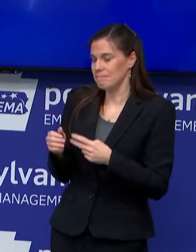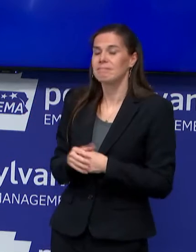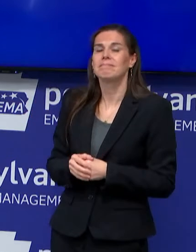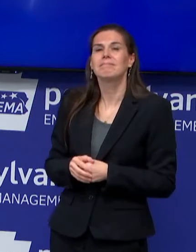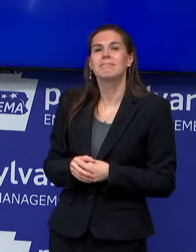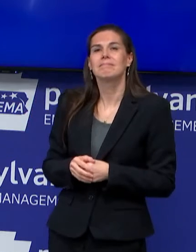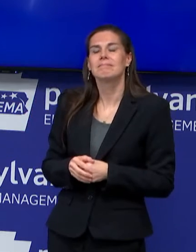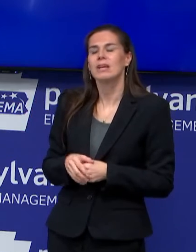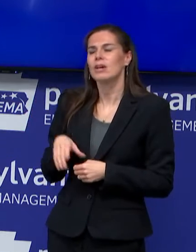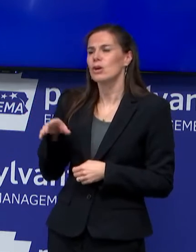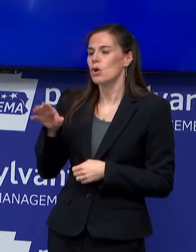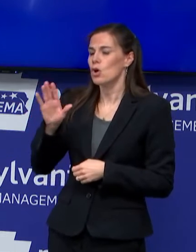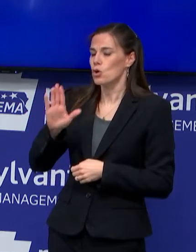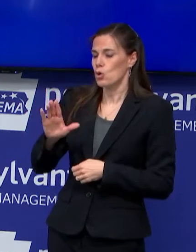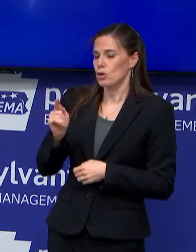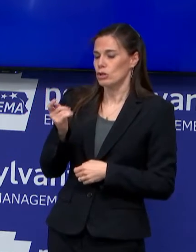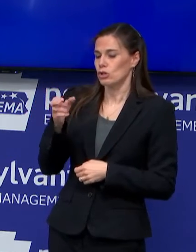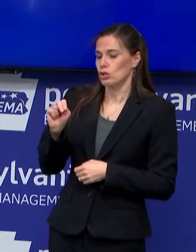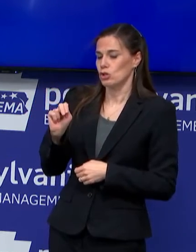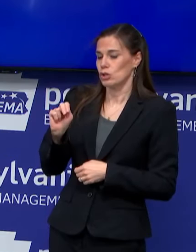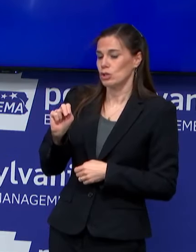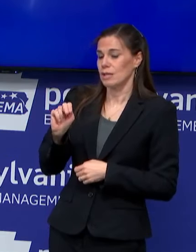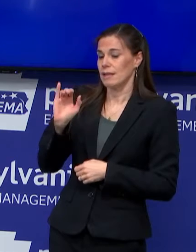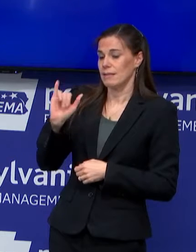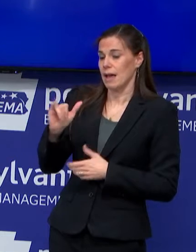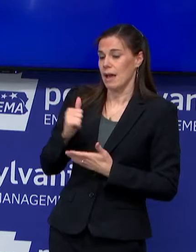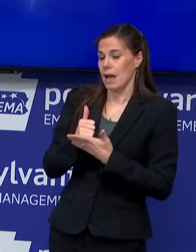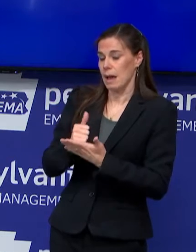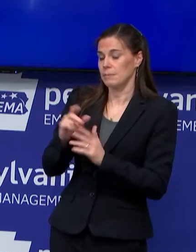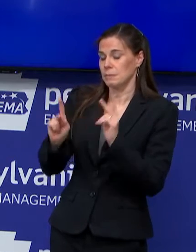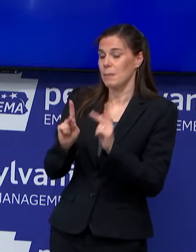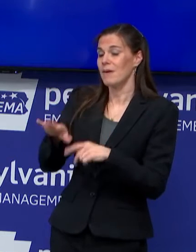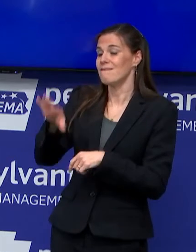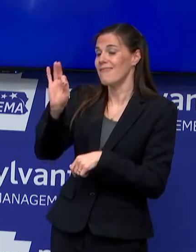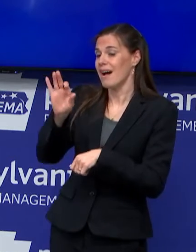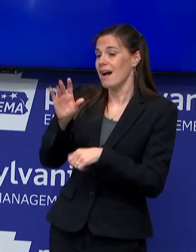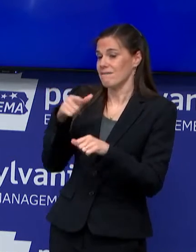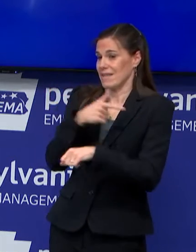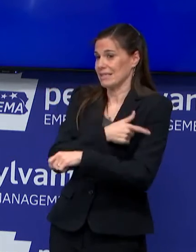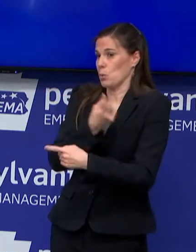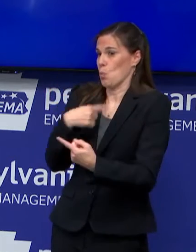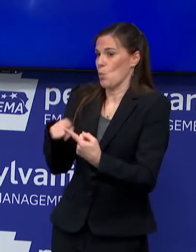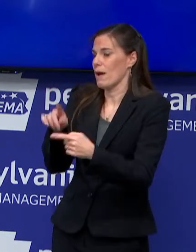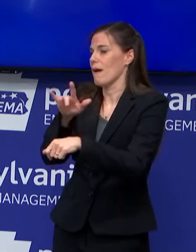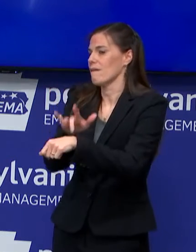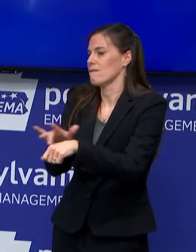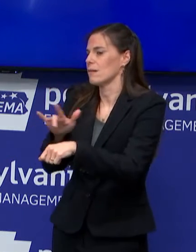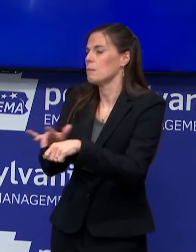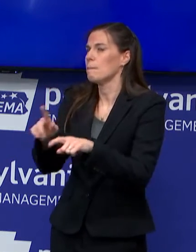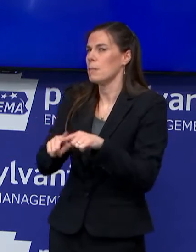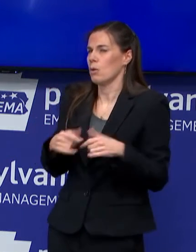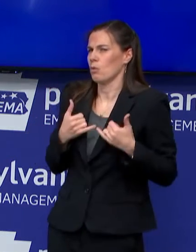Your Turn tool helps people find vaccine when it's available. I guess what is being done right